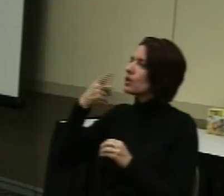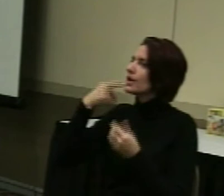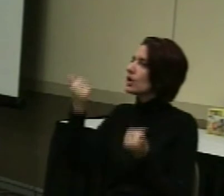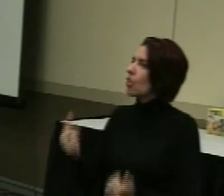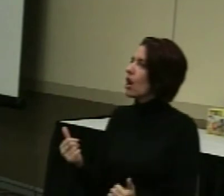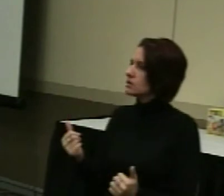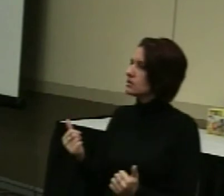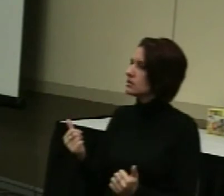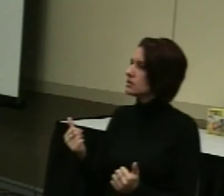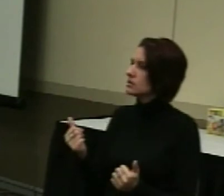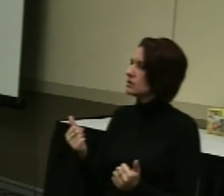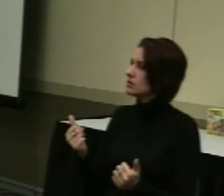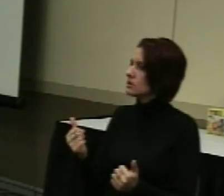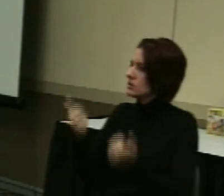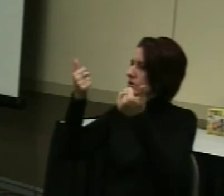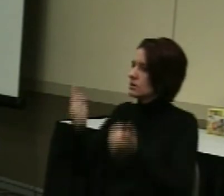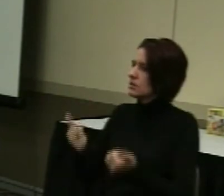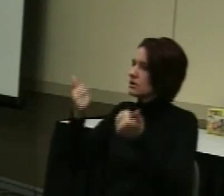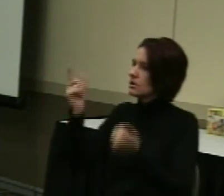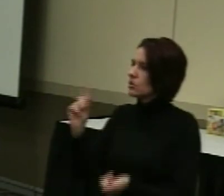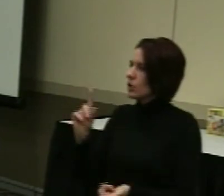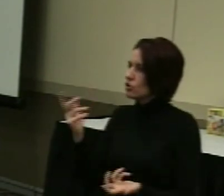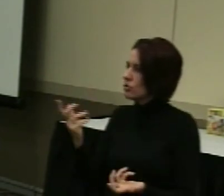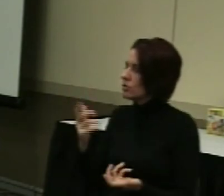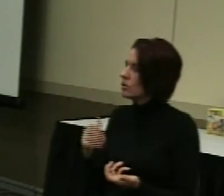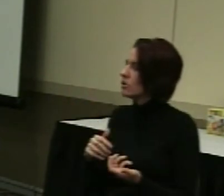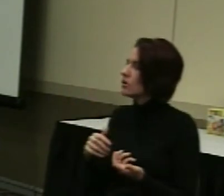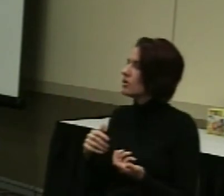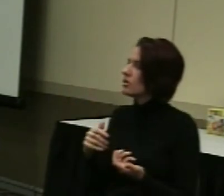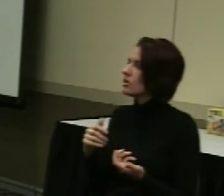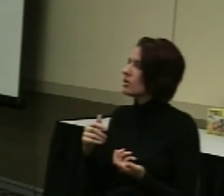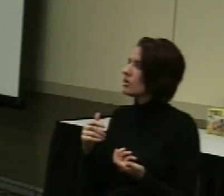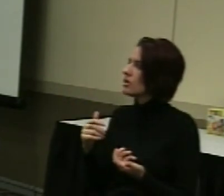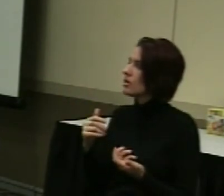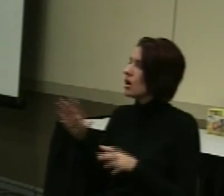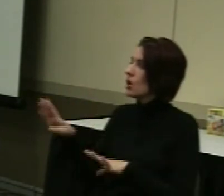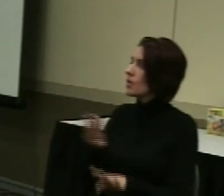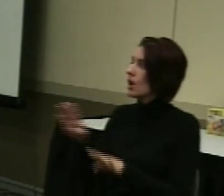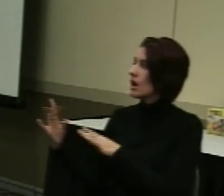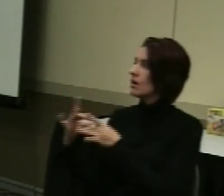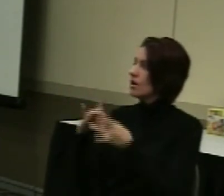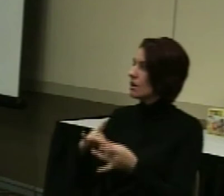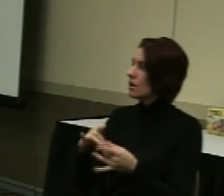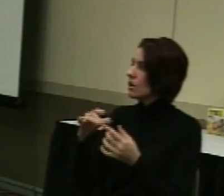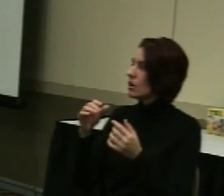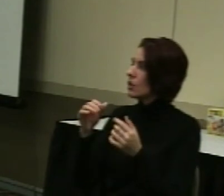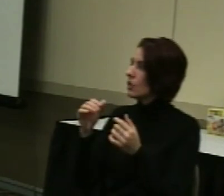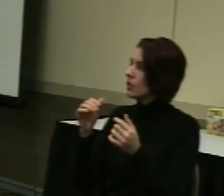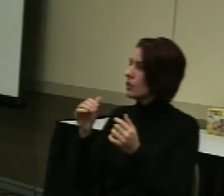how much she can hear with her aids, and whether or not her behavior is correlated with when she's wearing